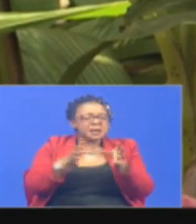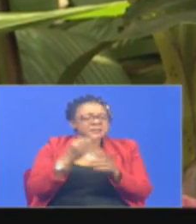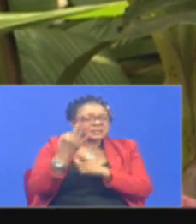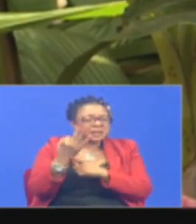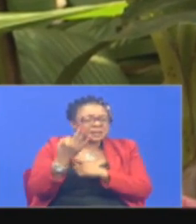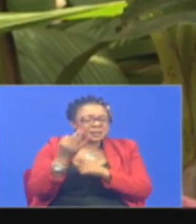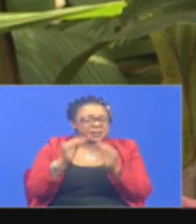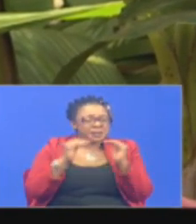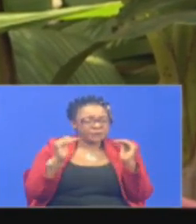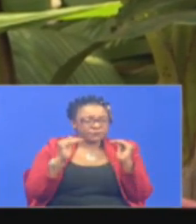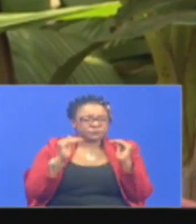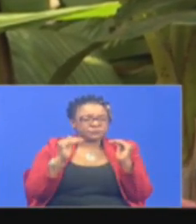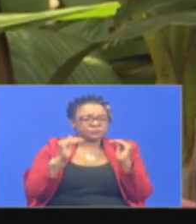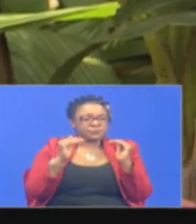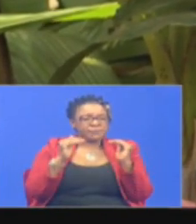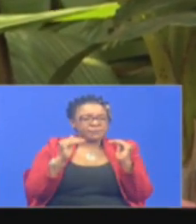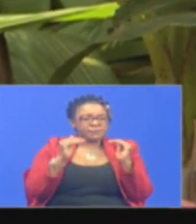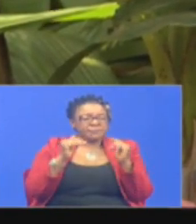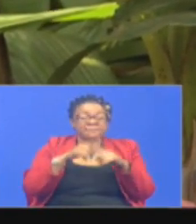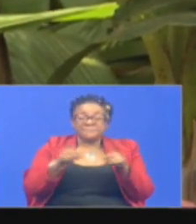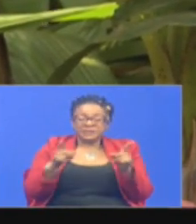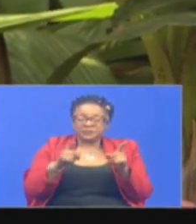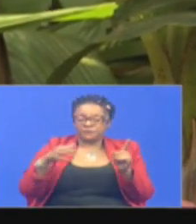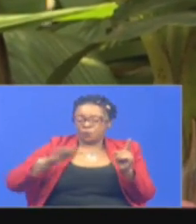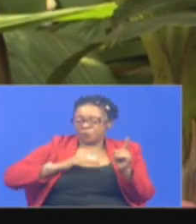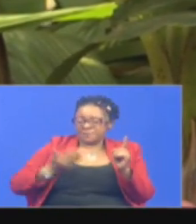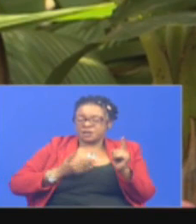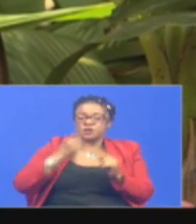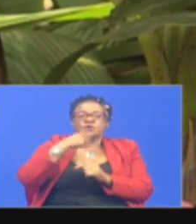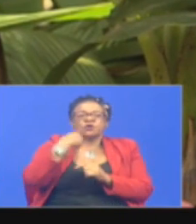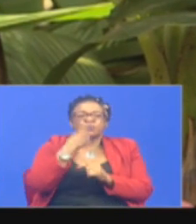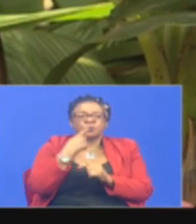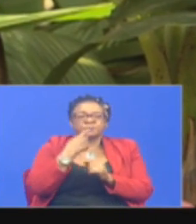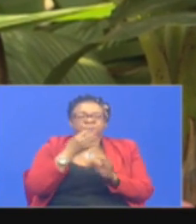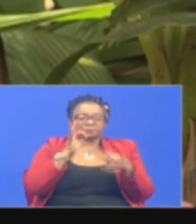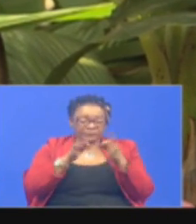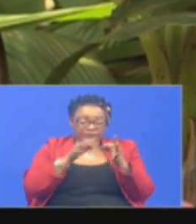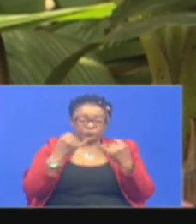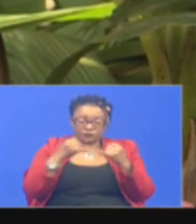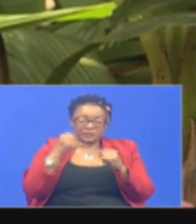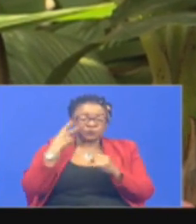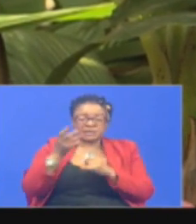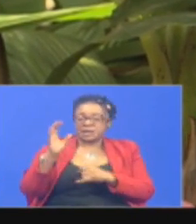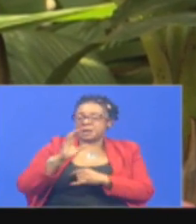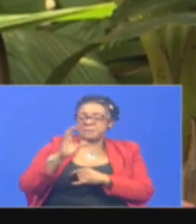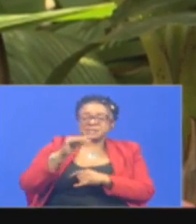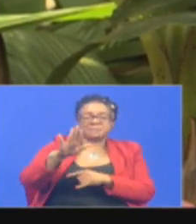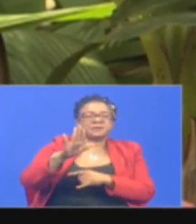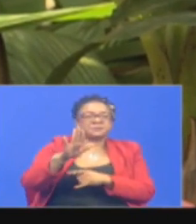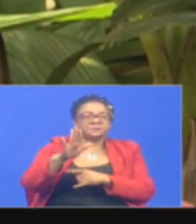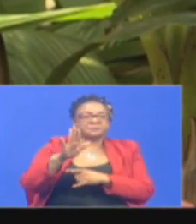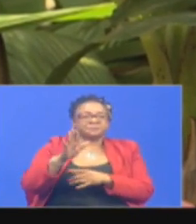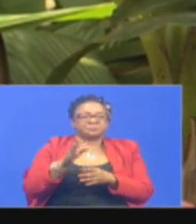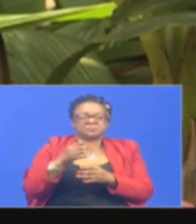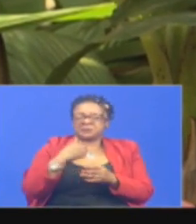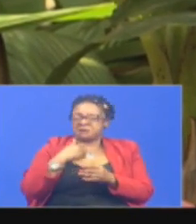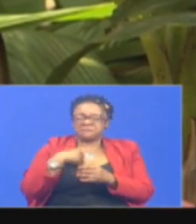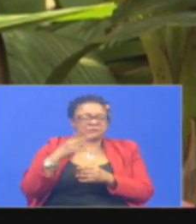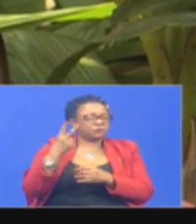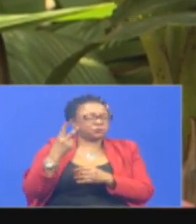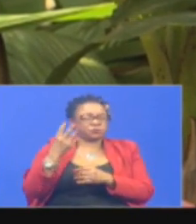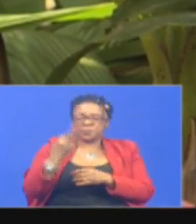of qualification. Yet for women who, if you look at even the cabinet, even though it has not met the two-thirds gender